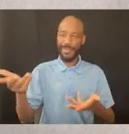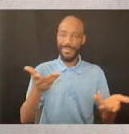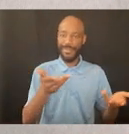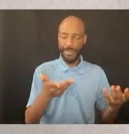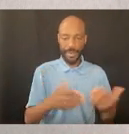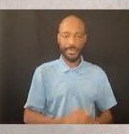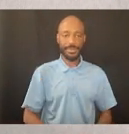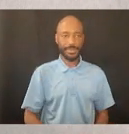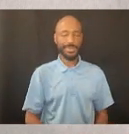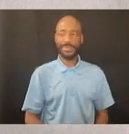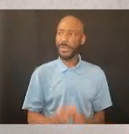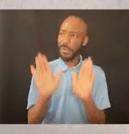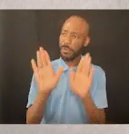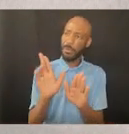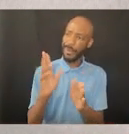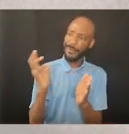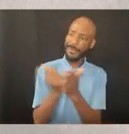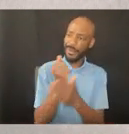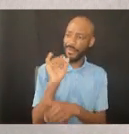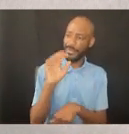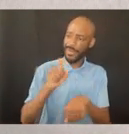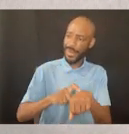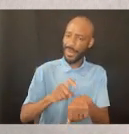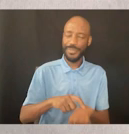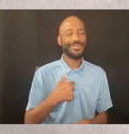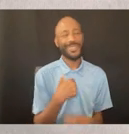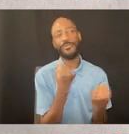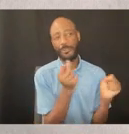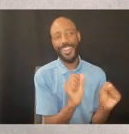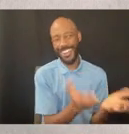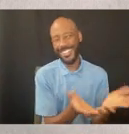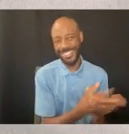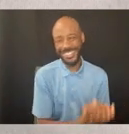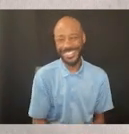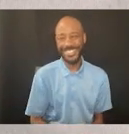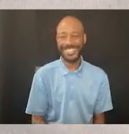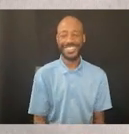Excellent use of time, then. Well, I try.